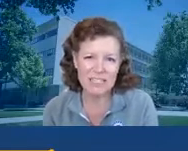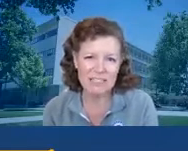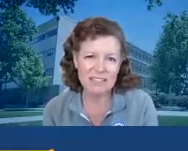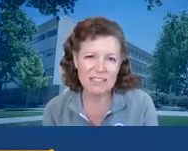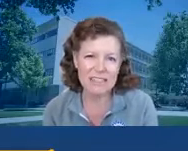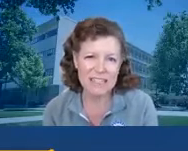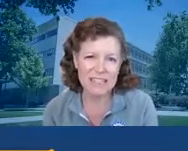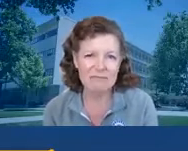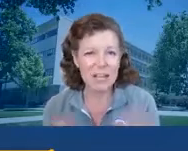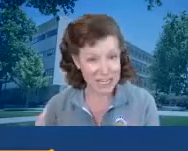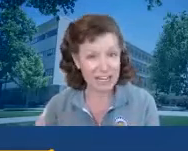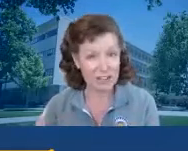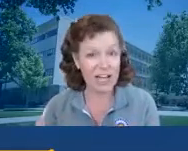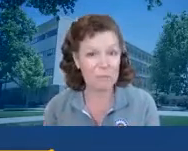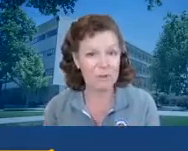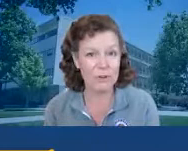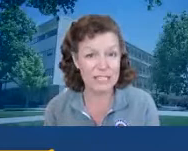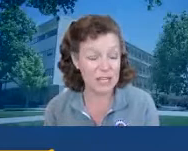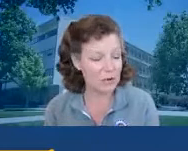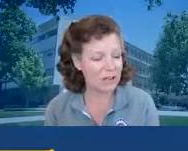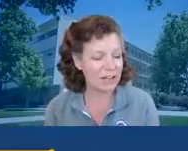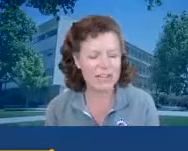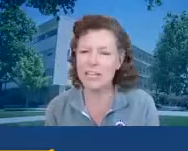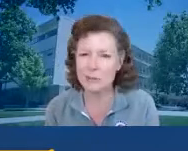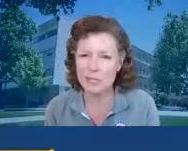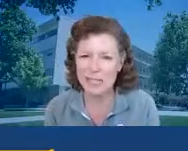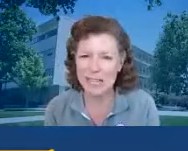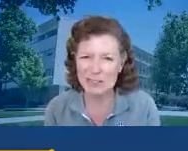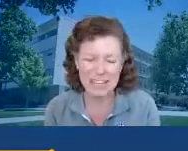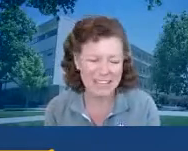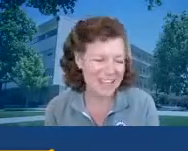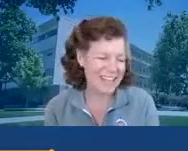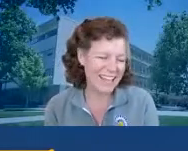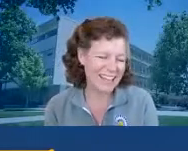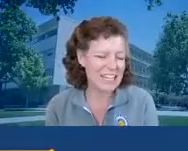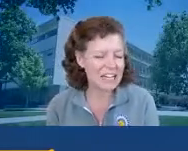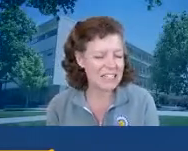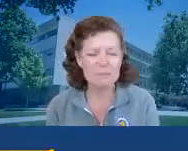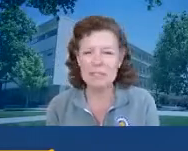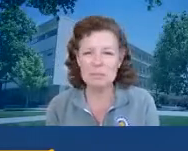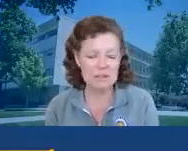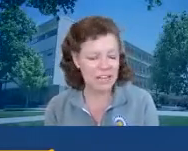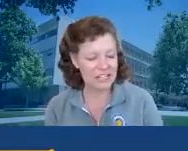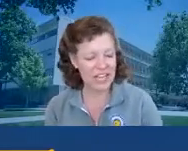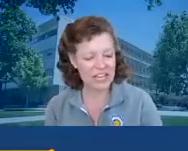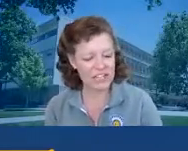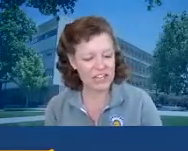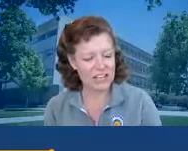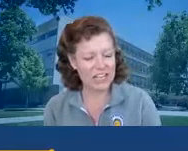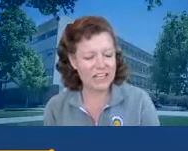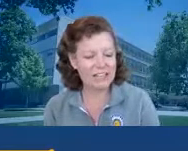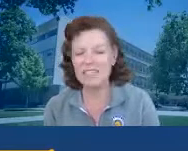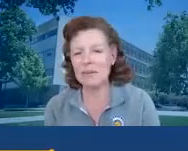us his title a couple of weeks ago. Actually, I guess it was just last week. And the title is Emancipatory